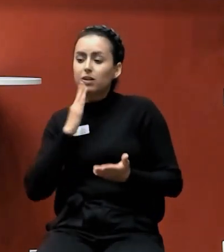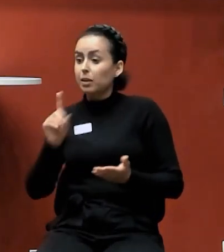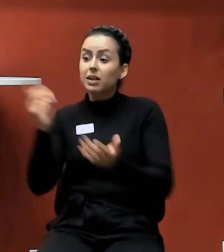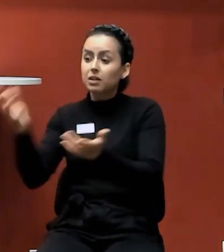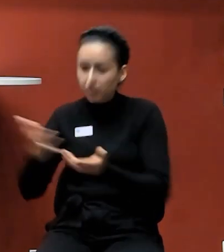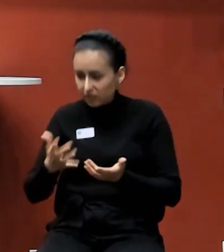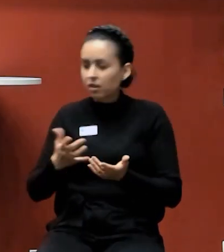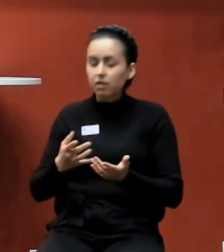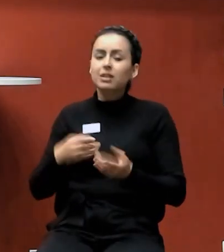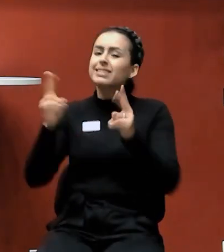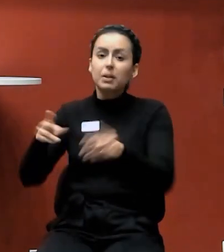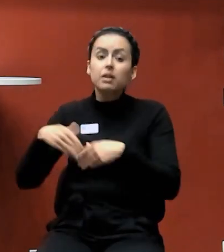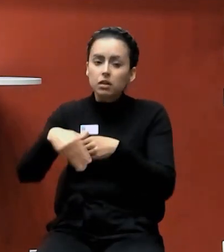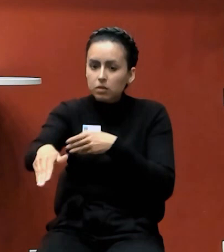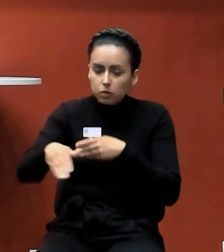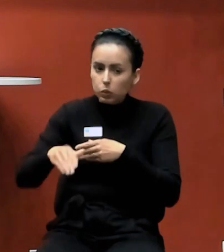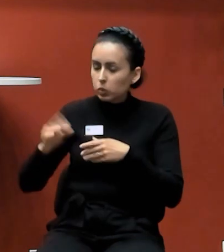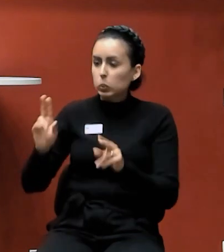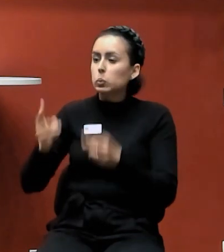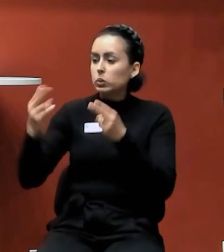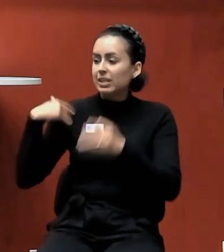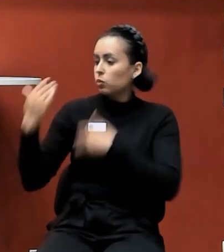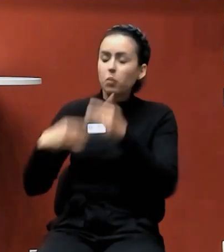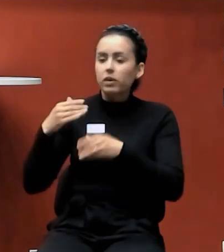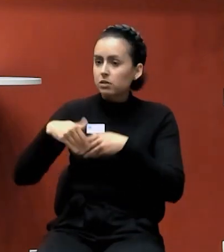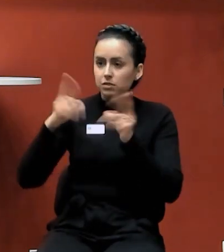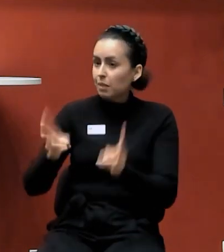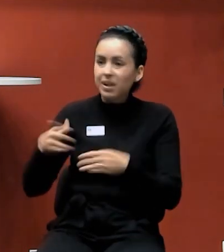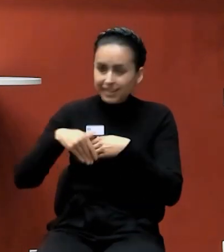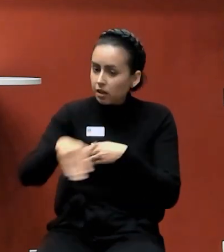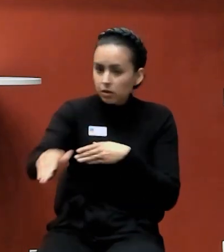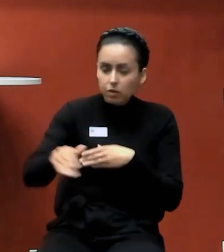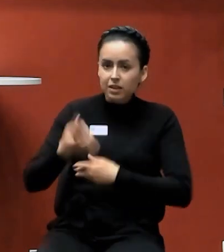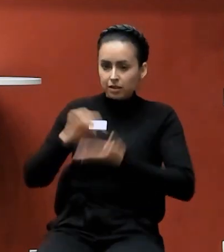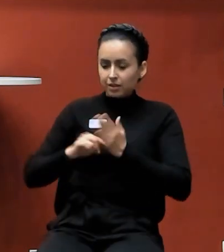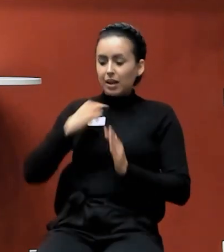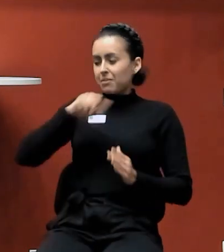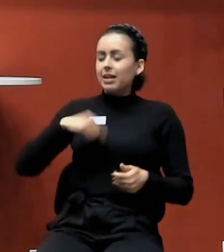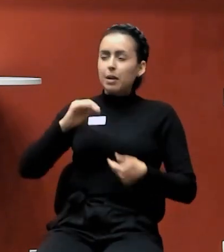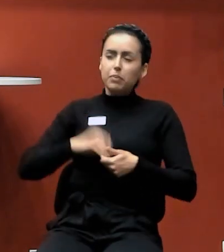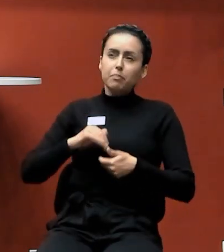that are coming. Yeah. So I feel it's now, we have to sacrifice ourselves.